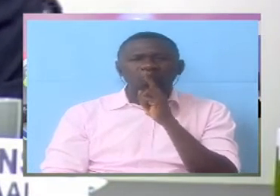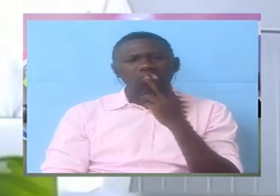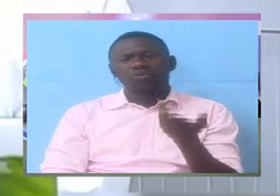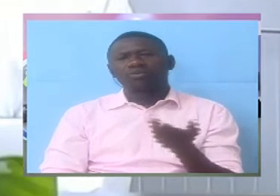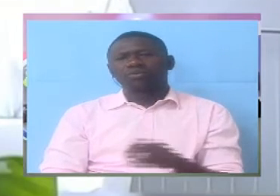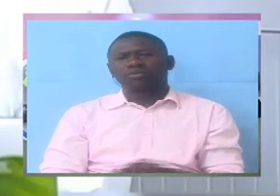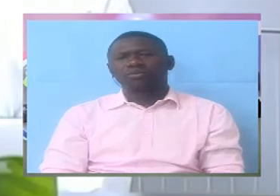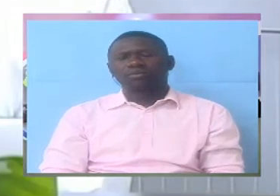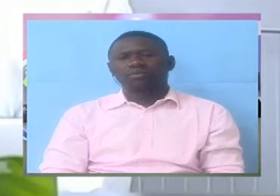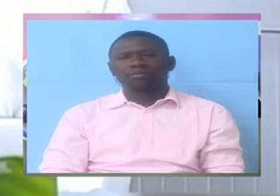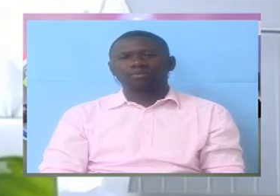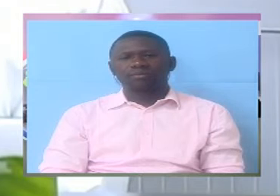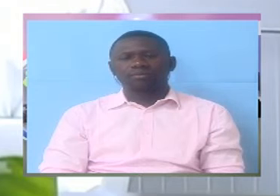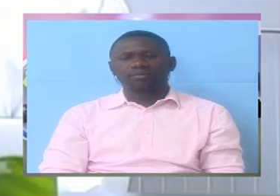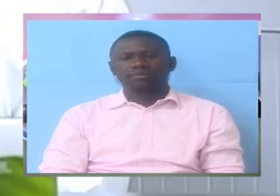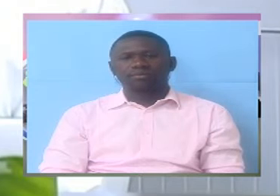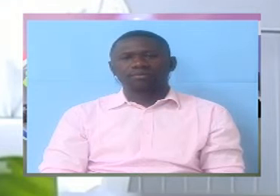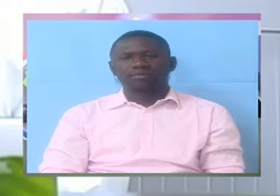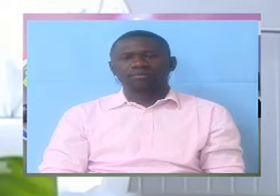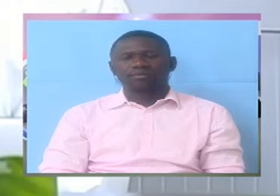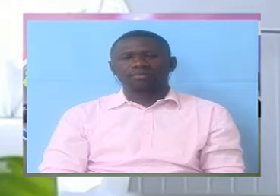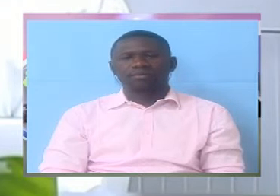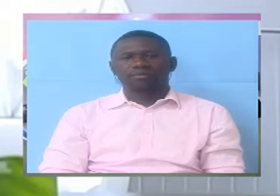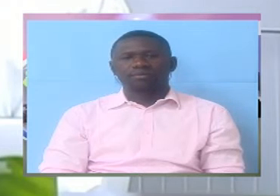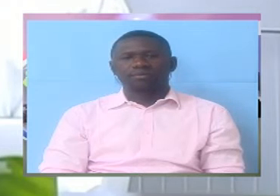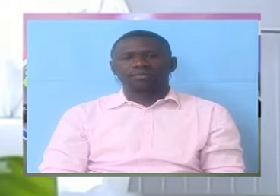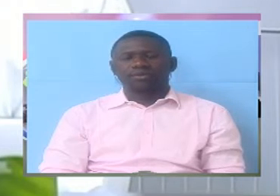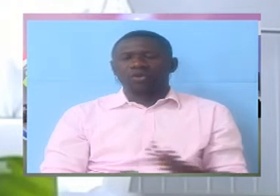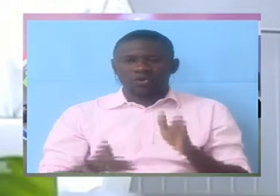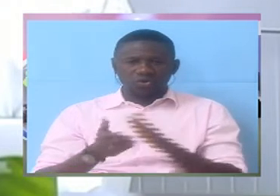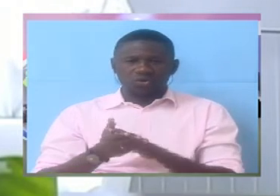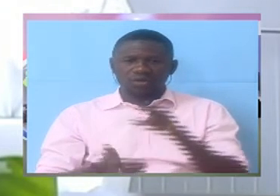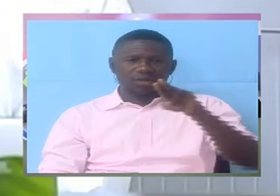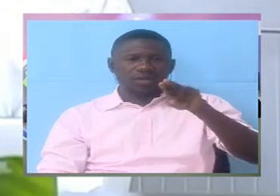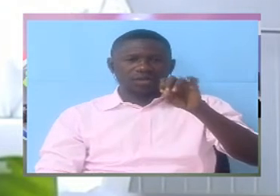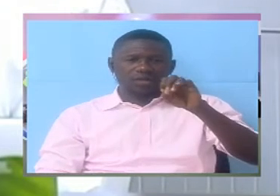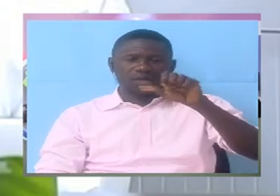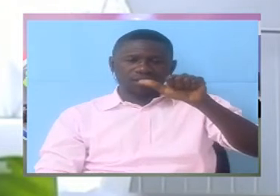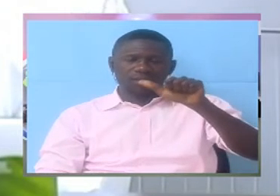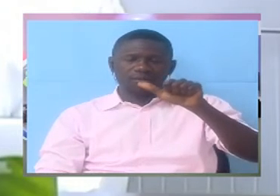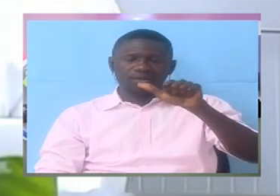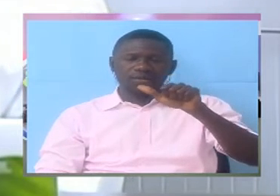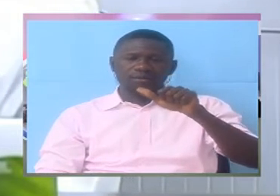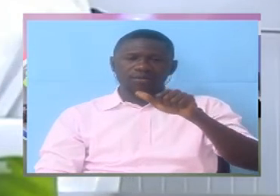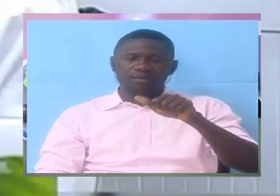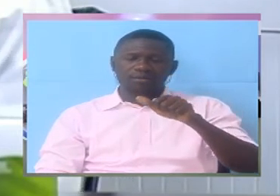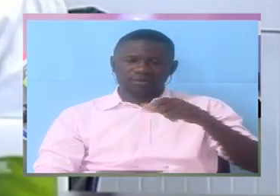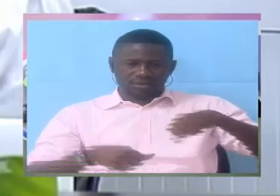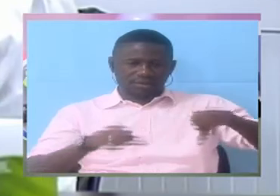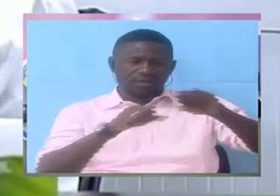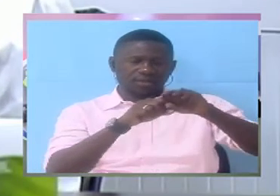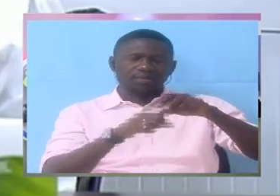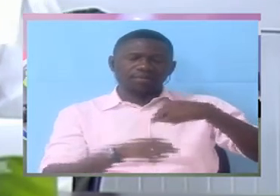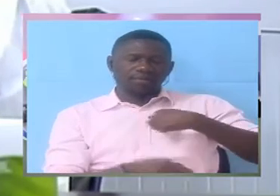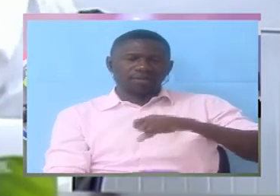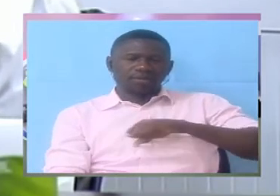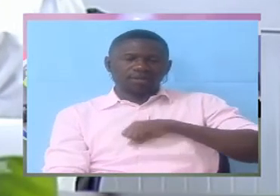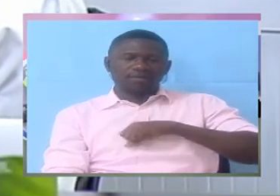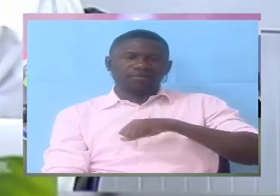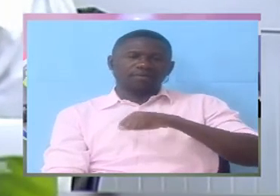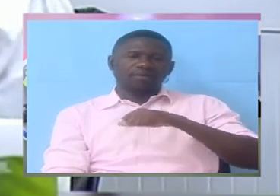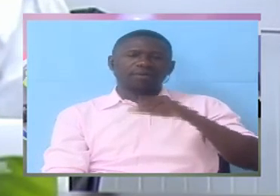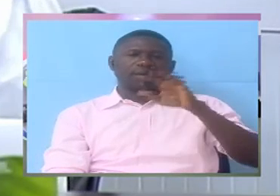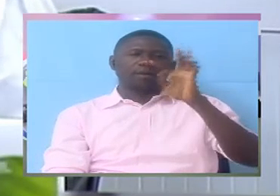On the NIS side, Ella Carola, my own self, and Fode, Mr. Barry. The Fangolom and